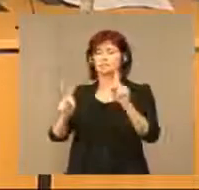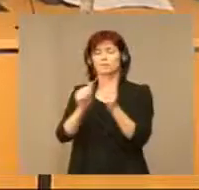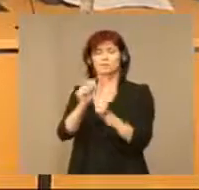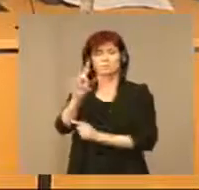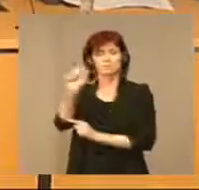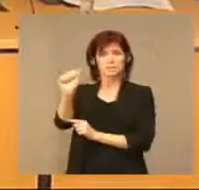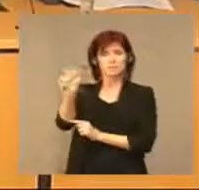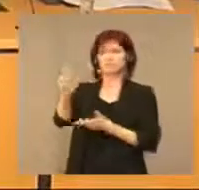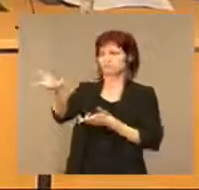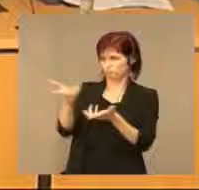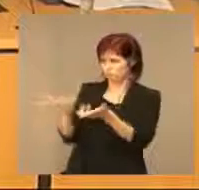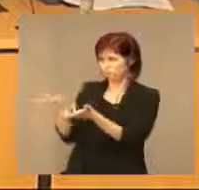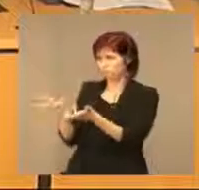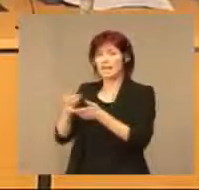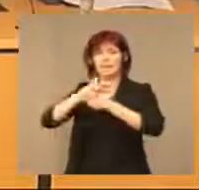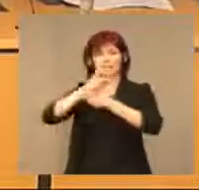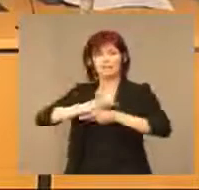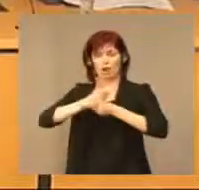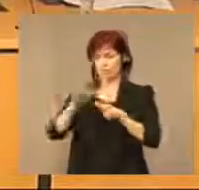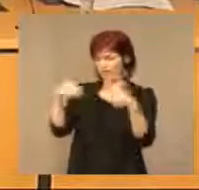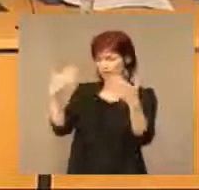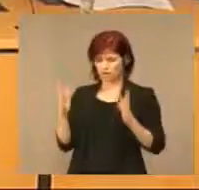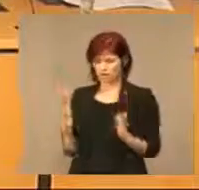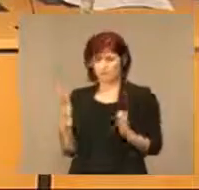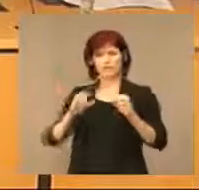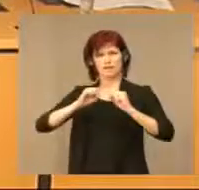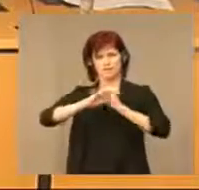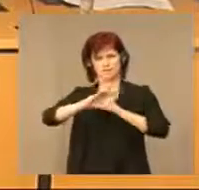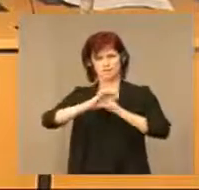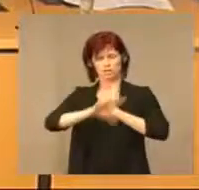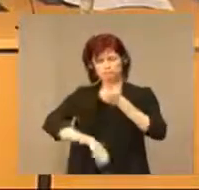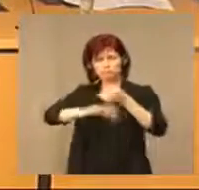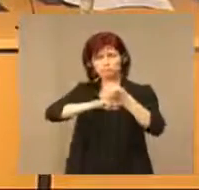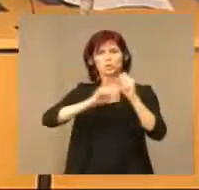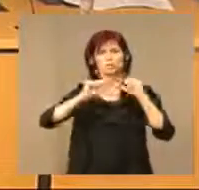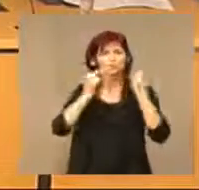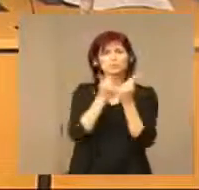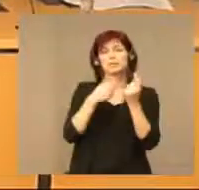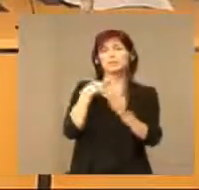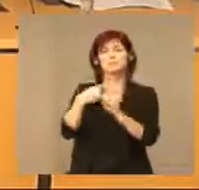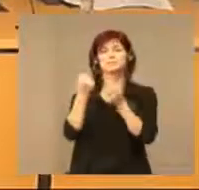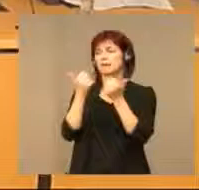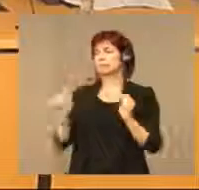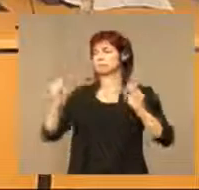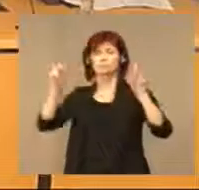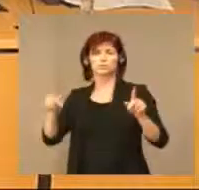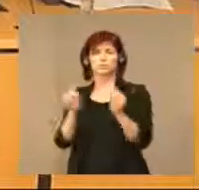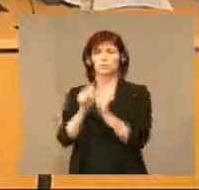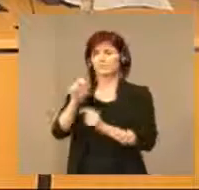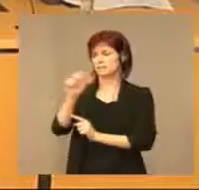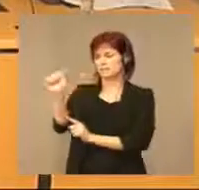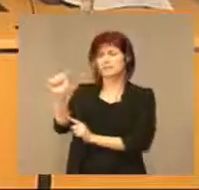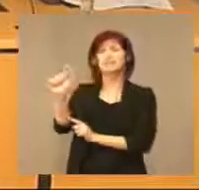disabilities, caretakers, service organizations, advocacy groups, and mainstream persons with disabilities